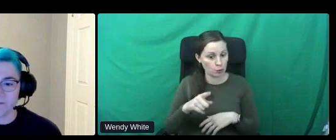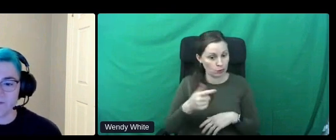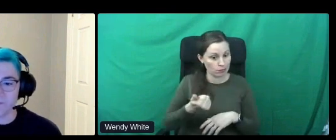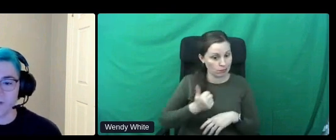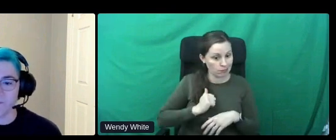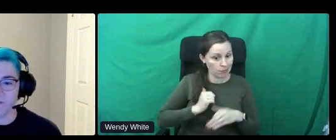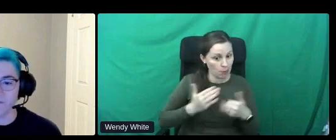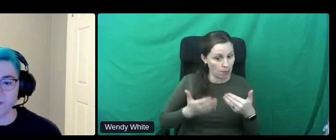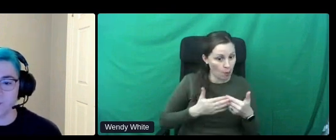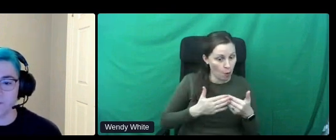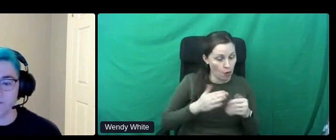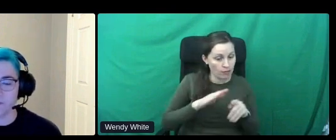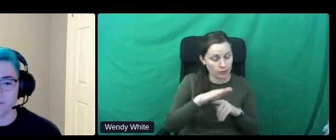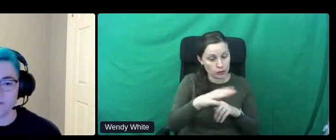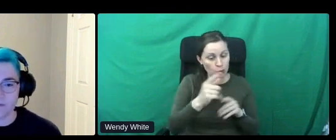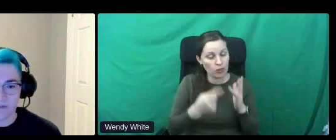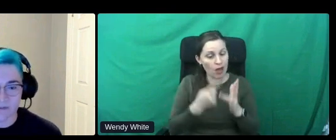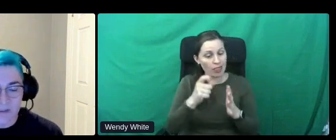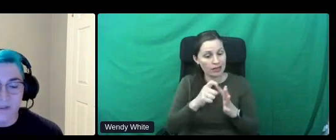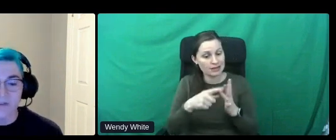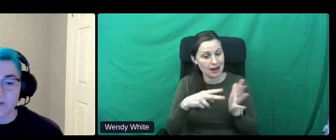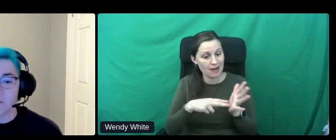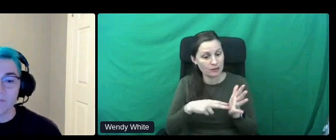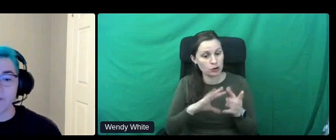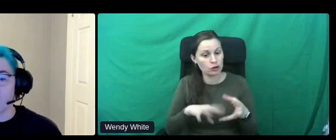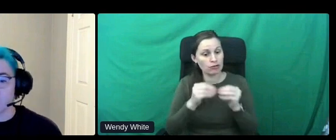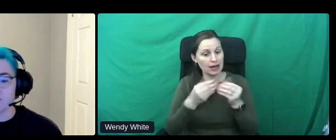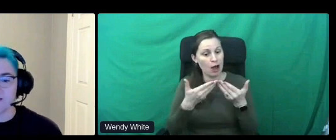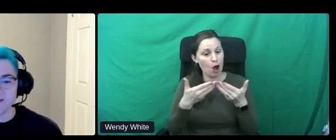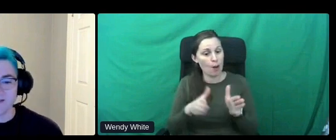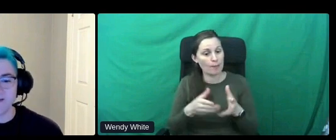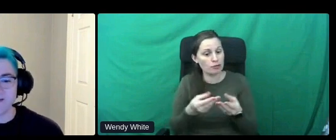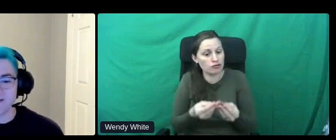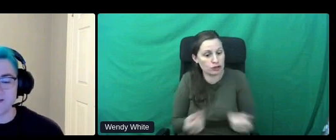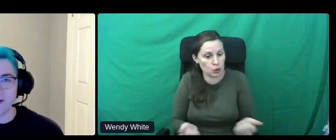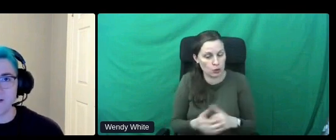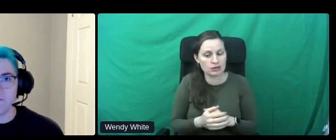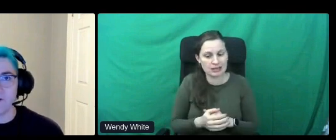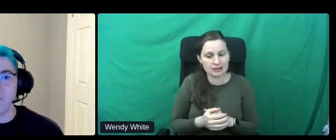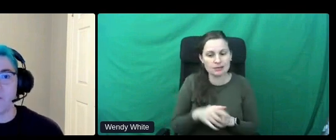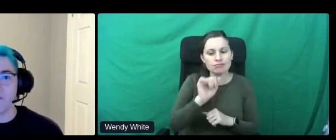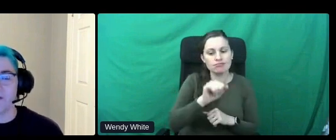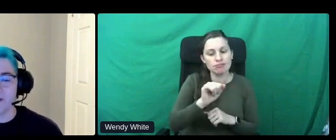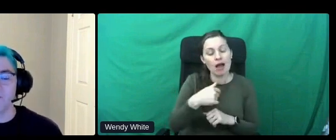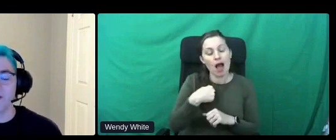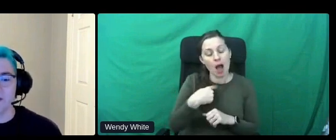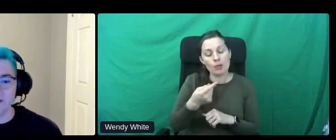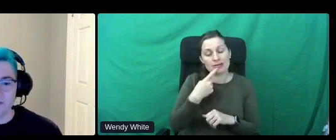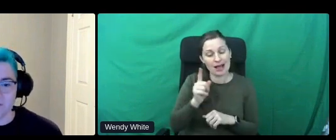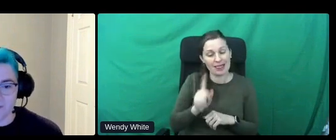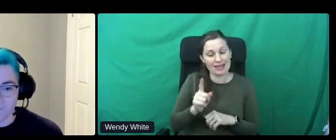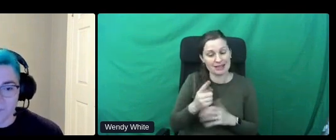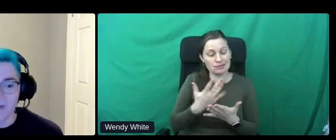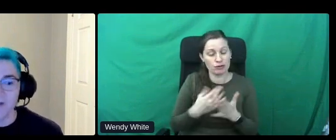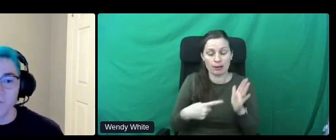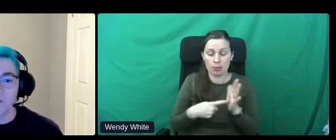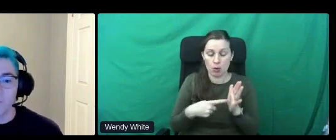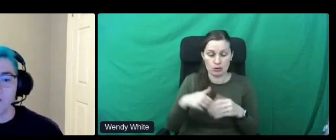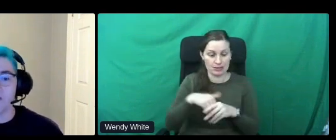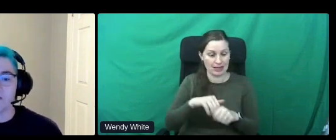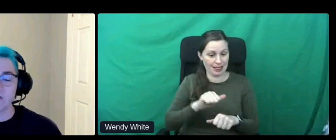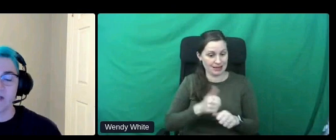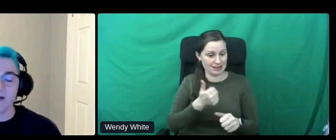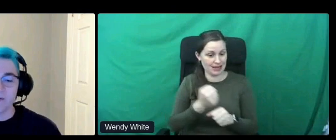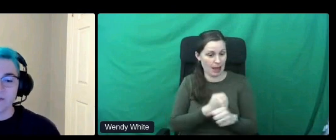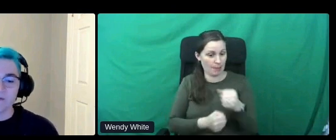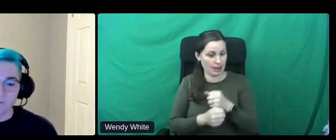other devs, perhaps to create open source resources? So I would say that this is a very important thing within the industry. We